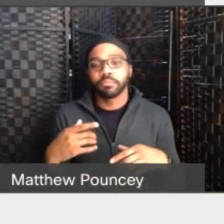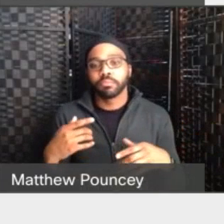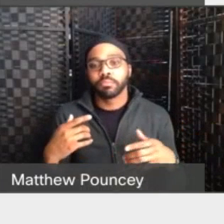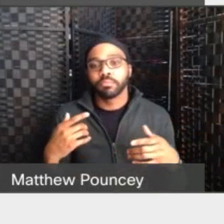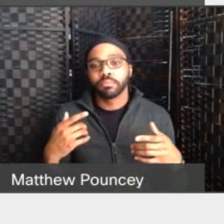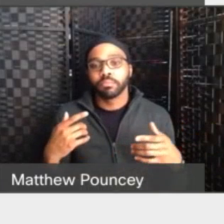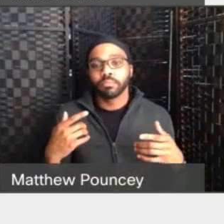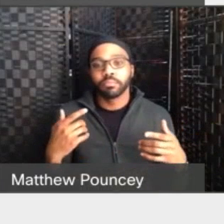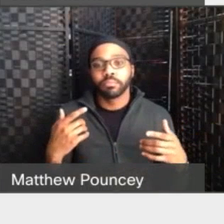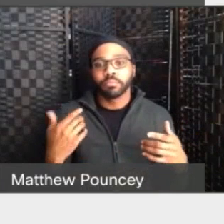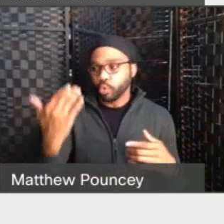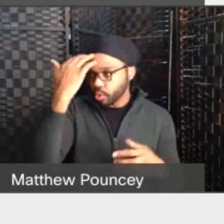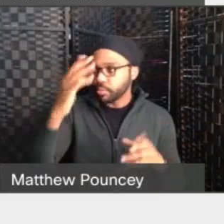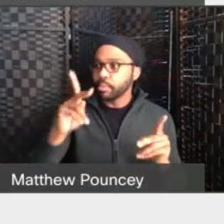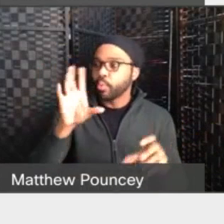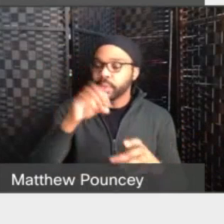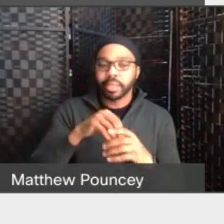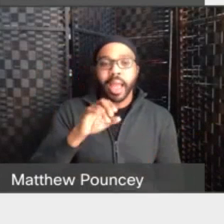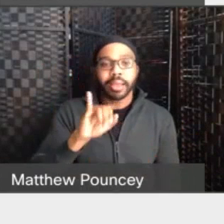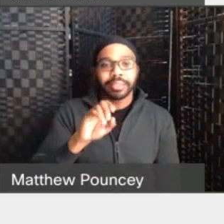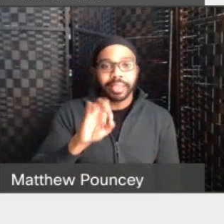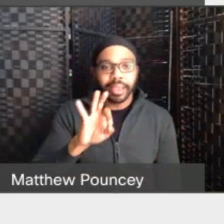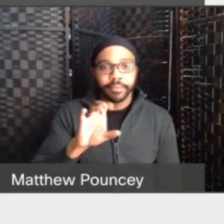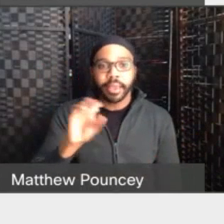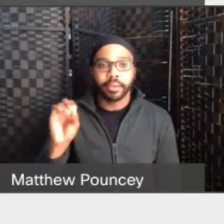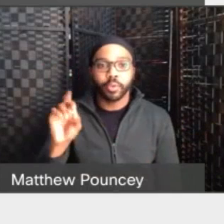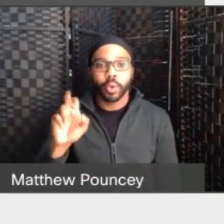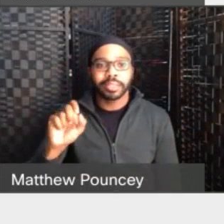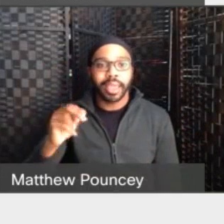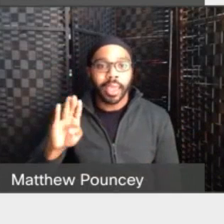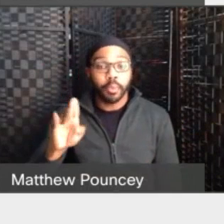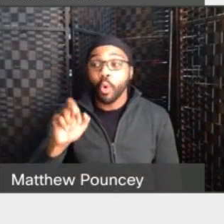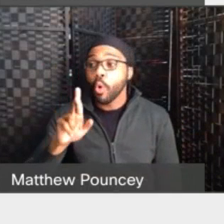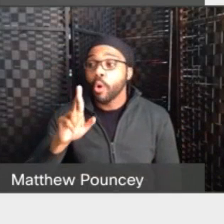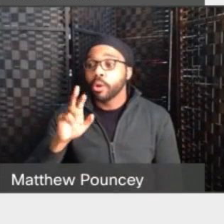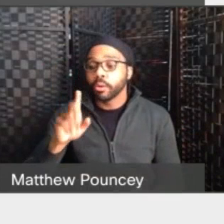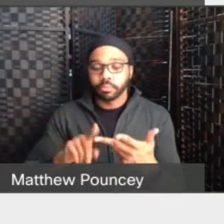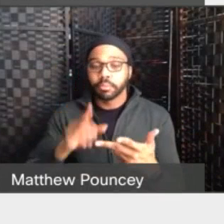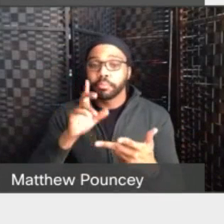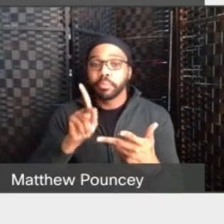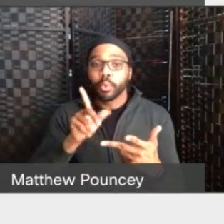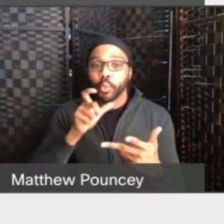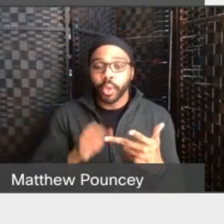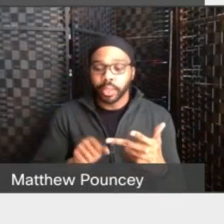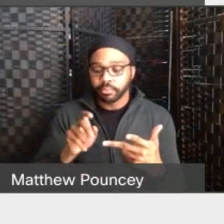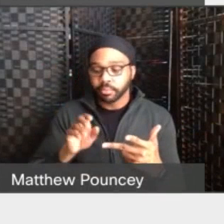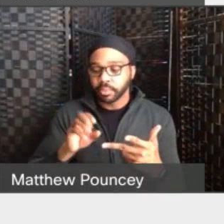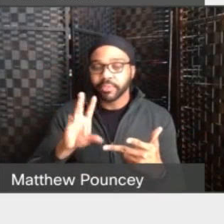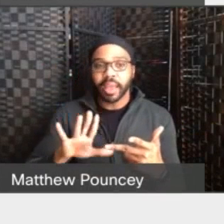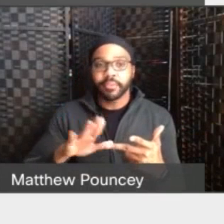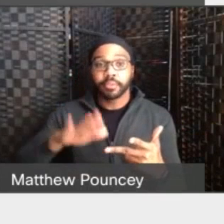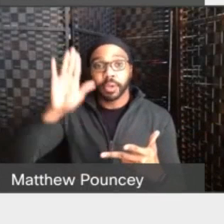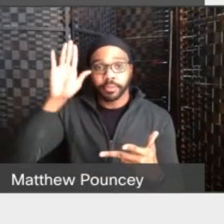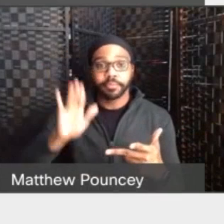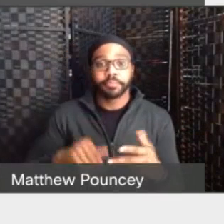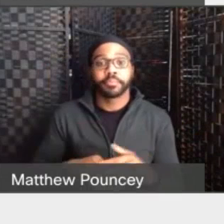the folks who were in ICFs and ResHabs, or the people who were 65 and older. And then moving on. And